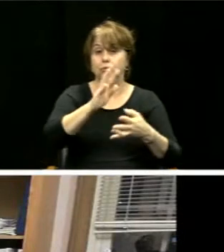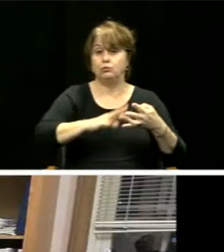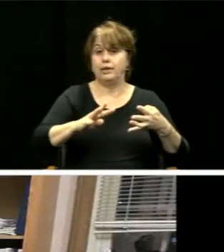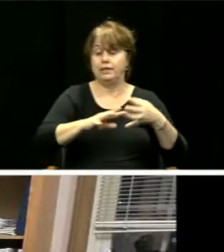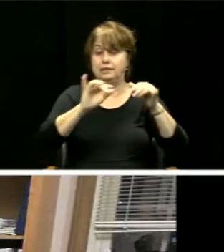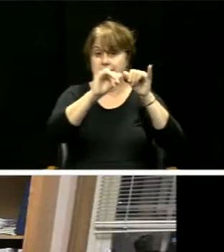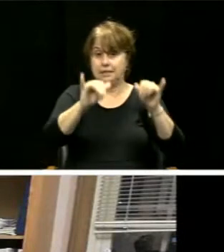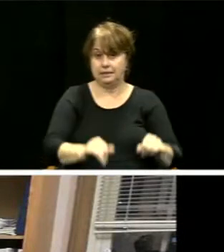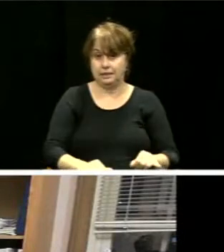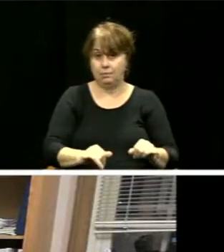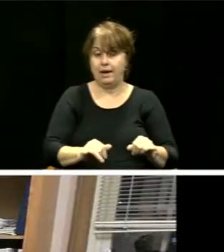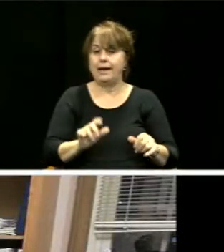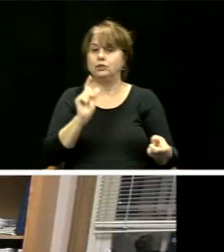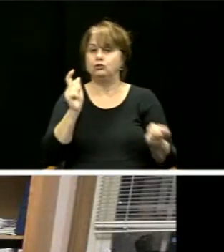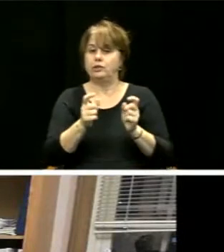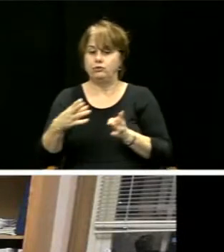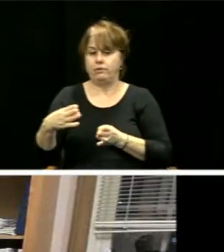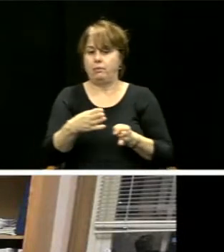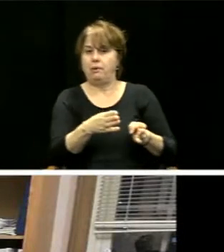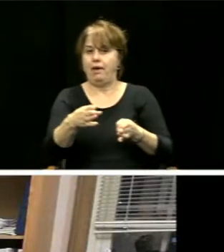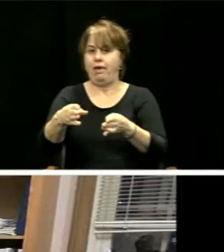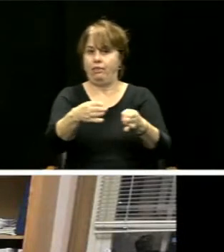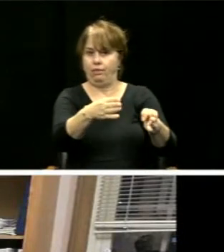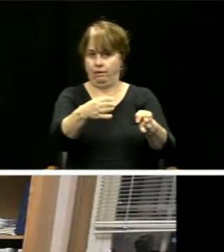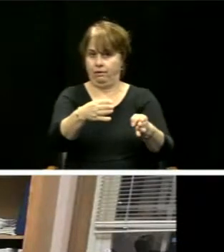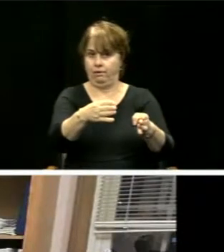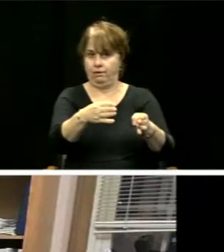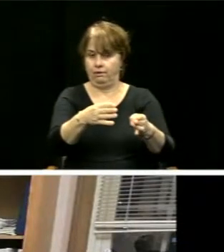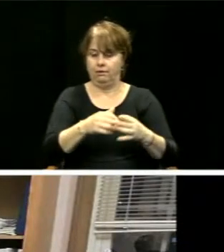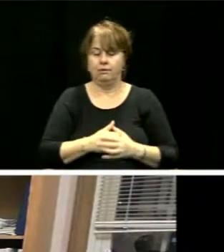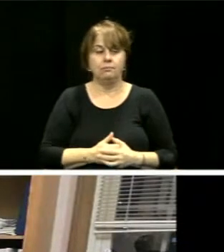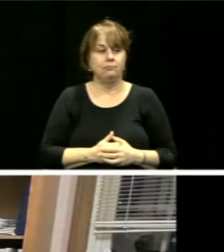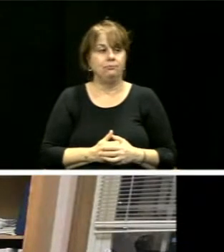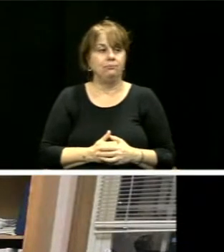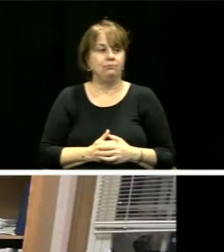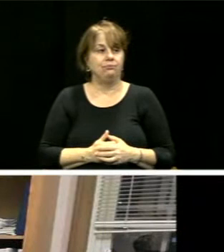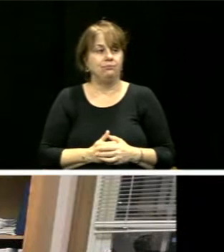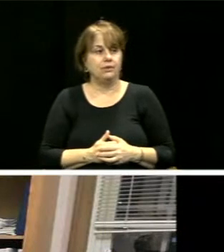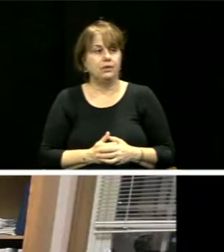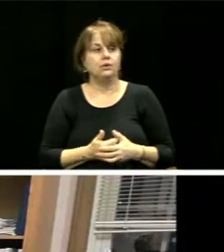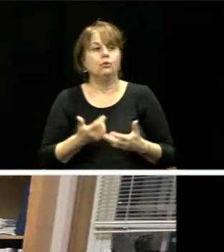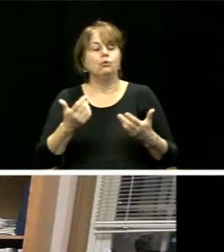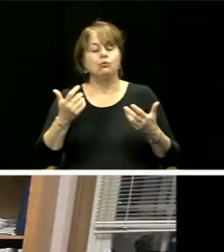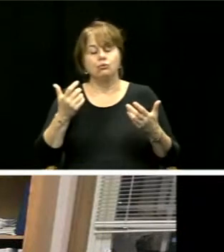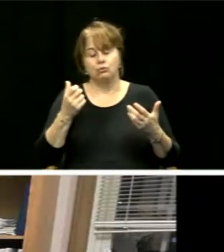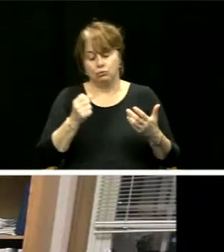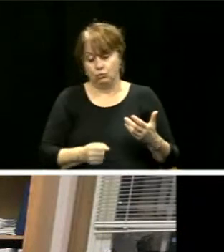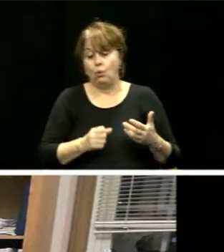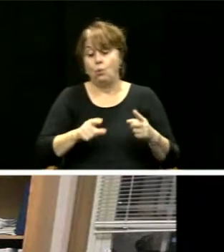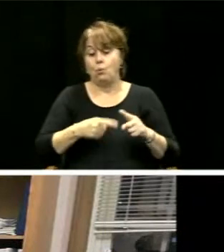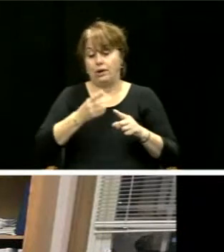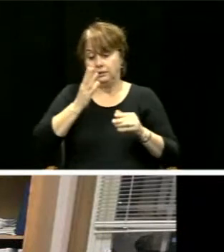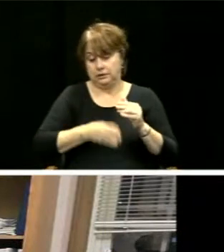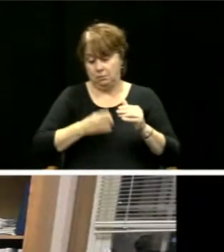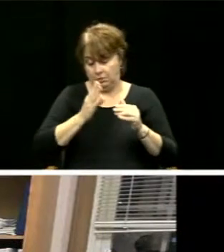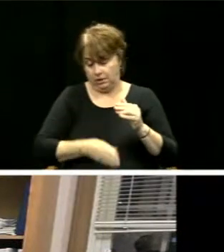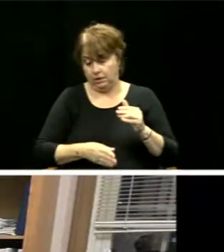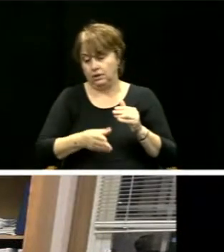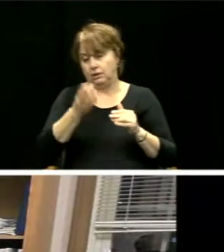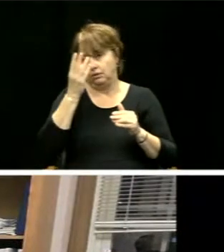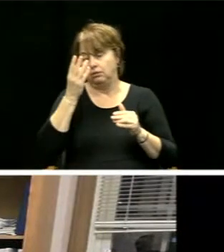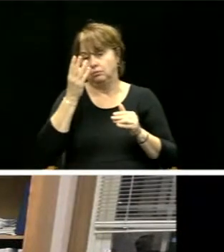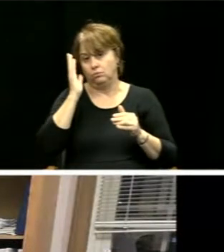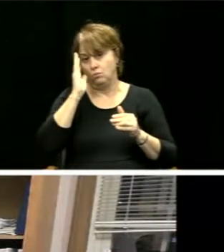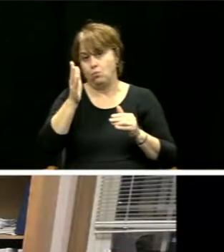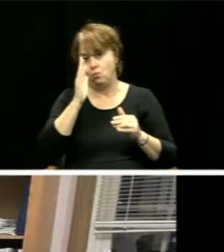giving it another path, which goes towards Loomis Drive. So with that alternative, once it gets completed, of course, there should